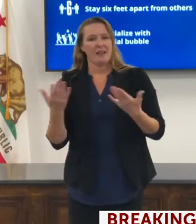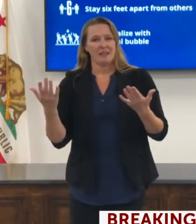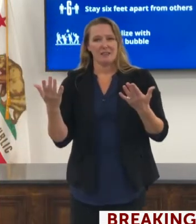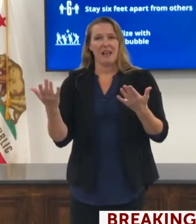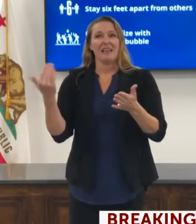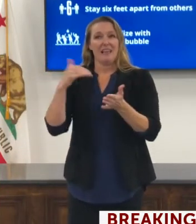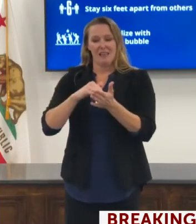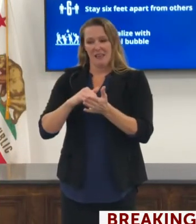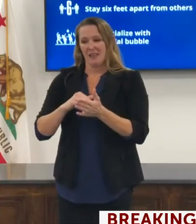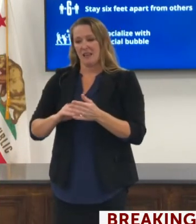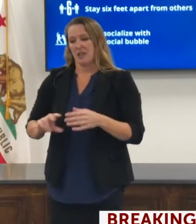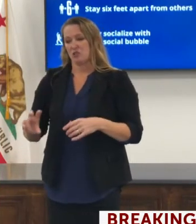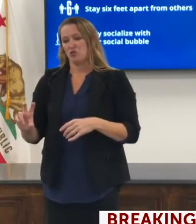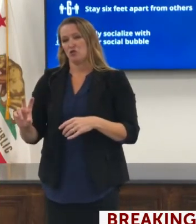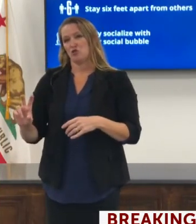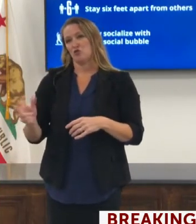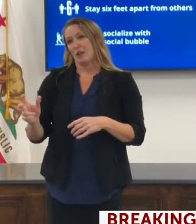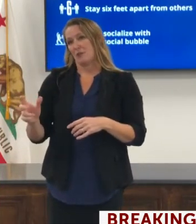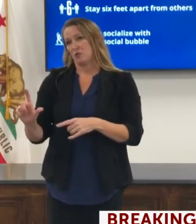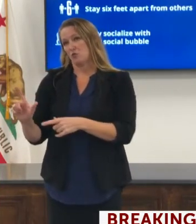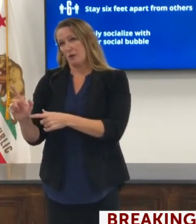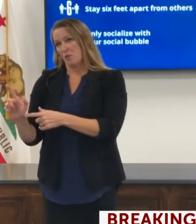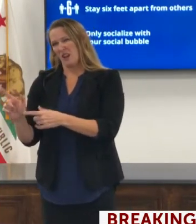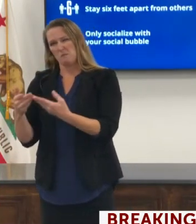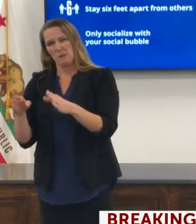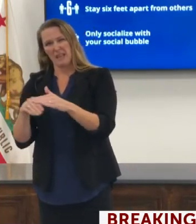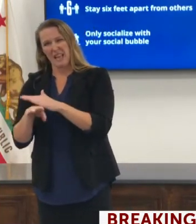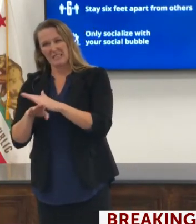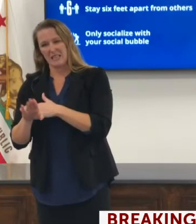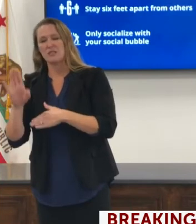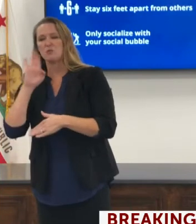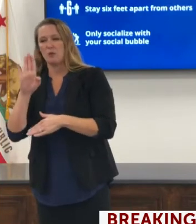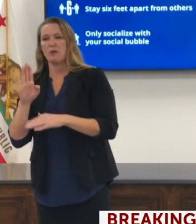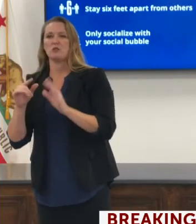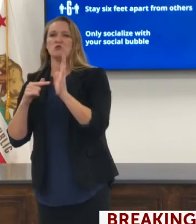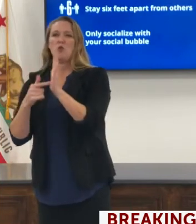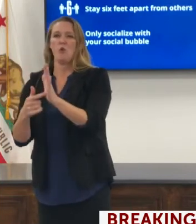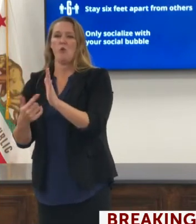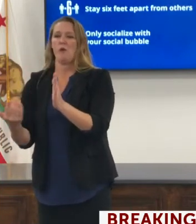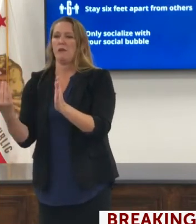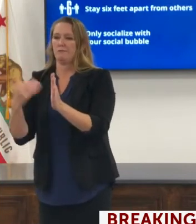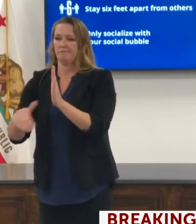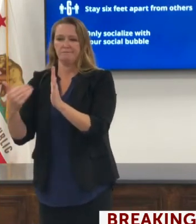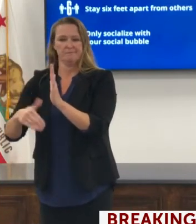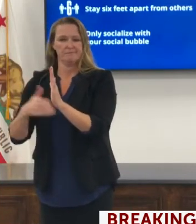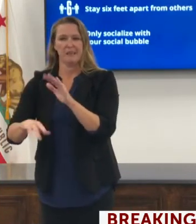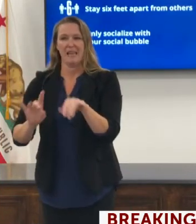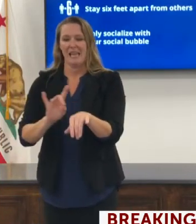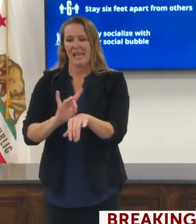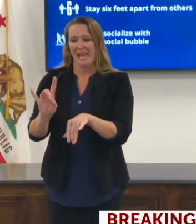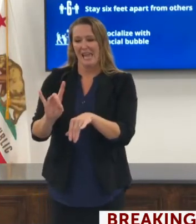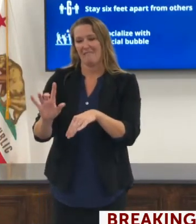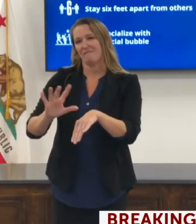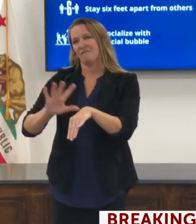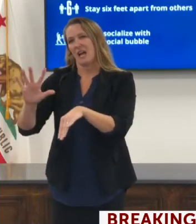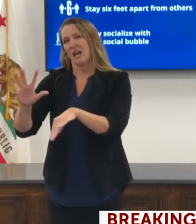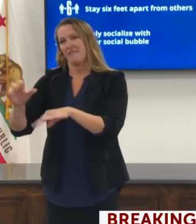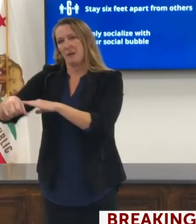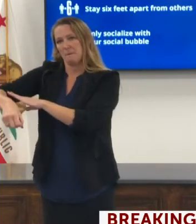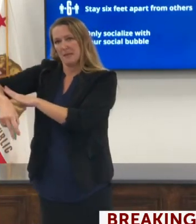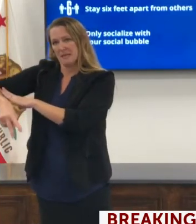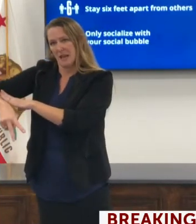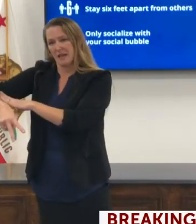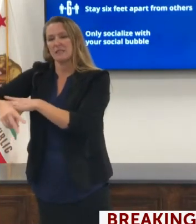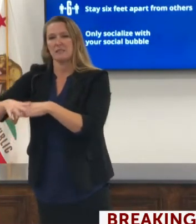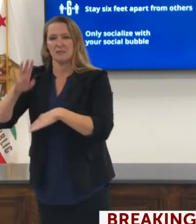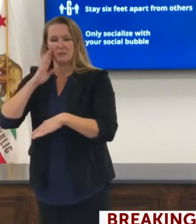will be rebroadcast on Public Access Channel 21 at 8 a.m., 5 p.m., and midnight until the